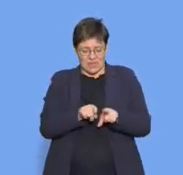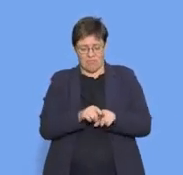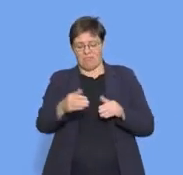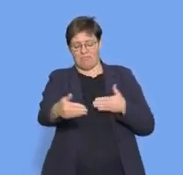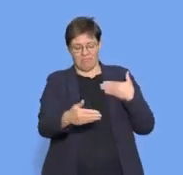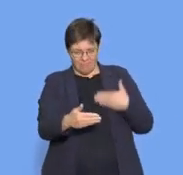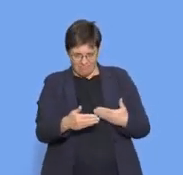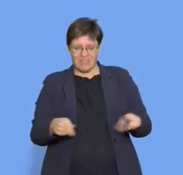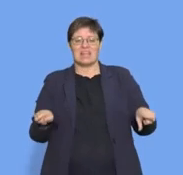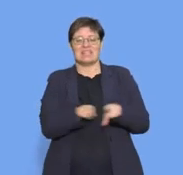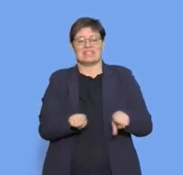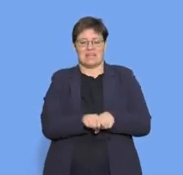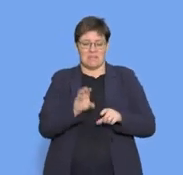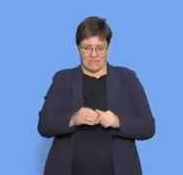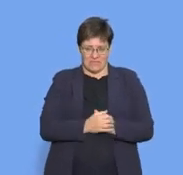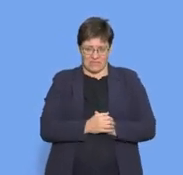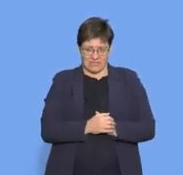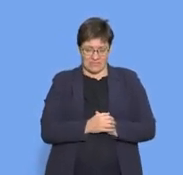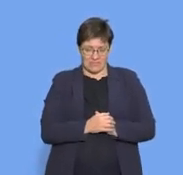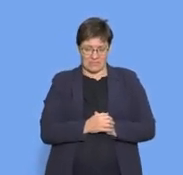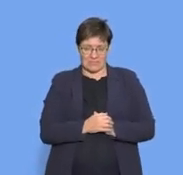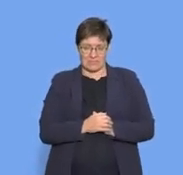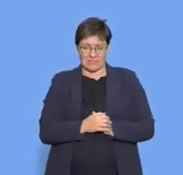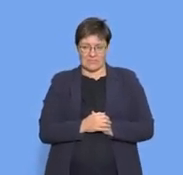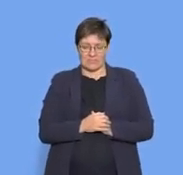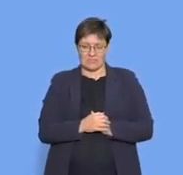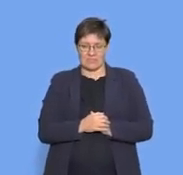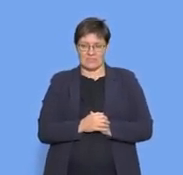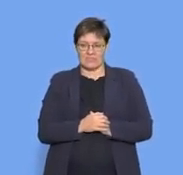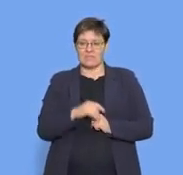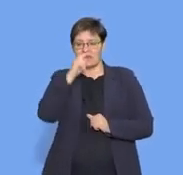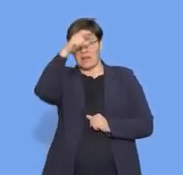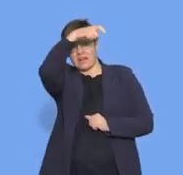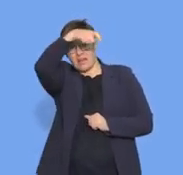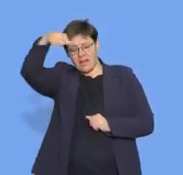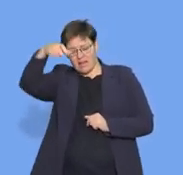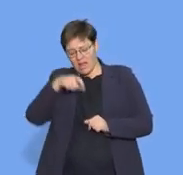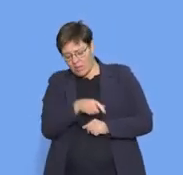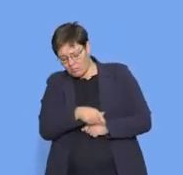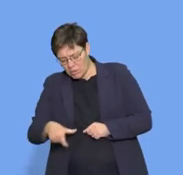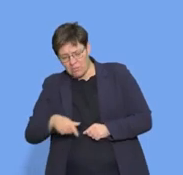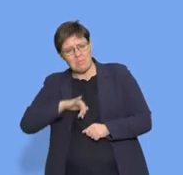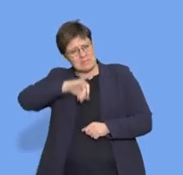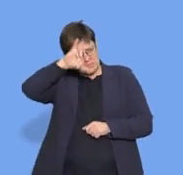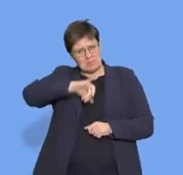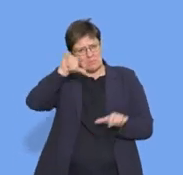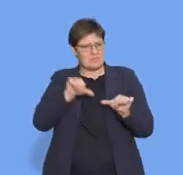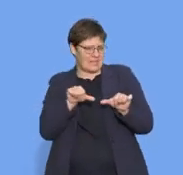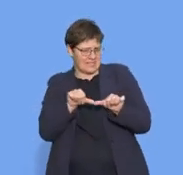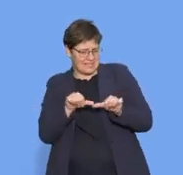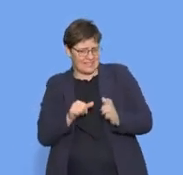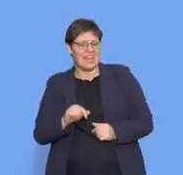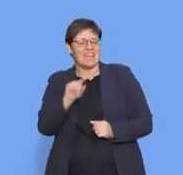following shapes. We can see that the top rectangle is the same size as the bottom